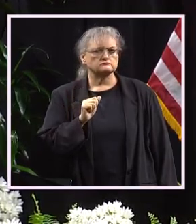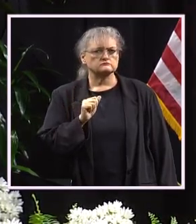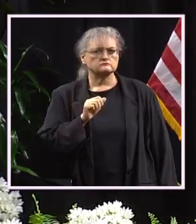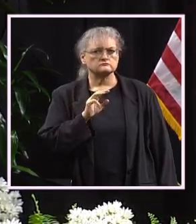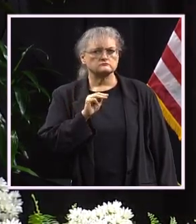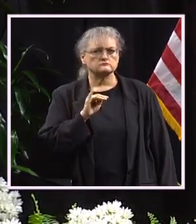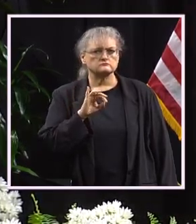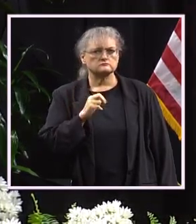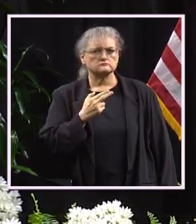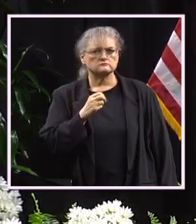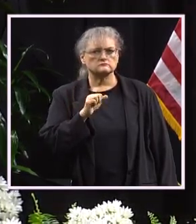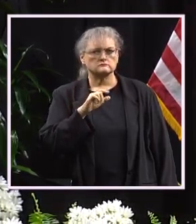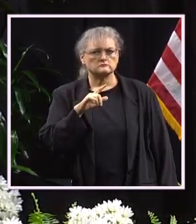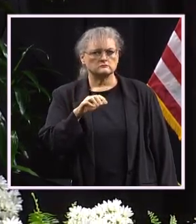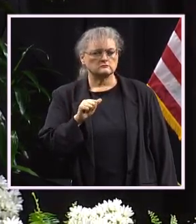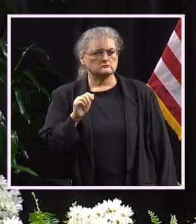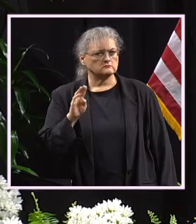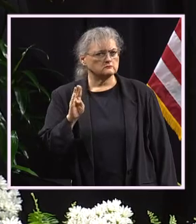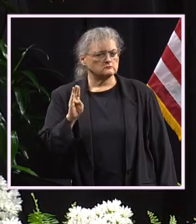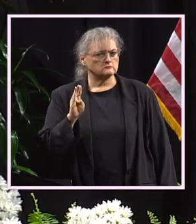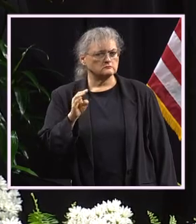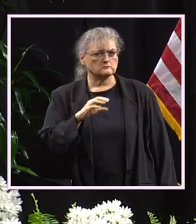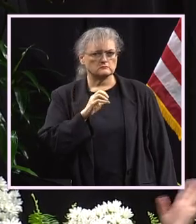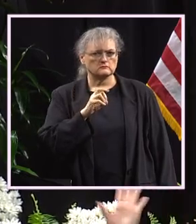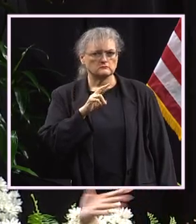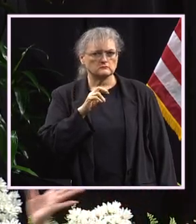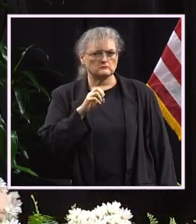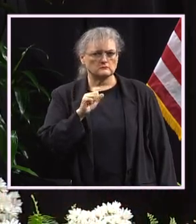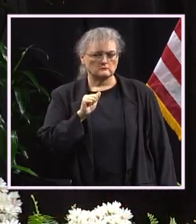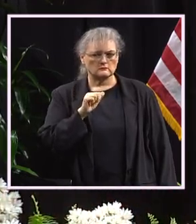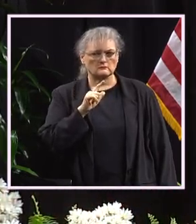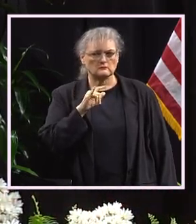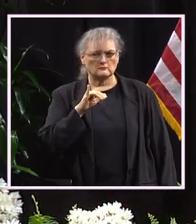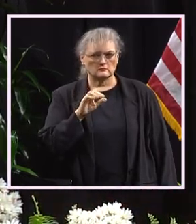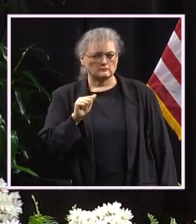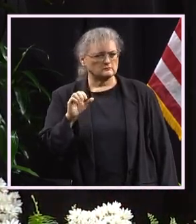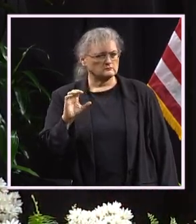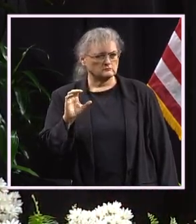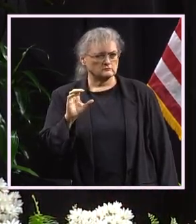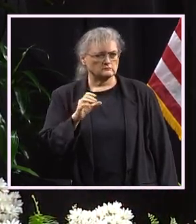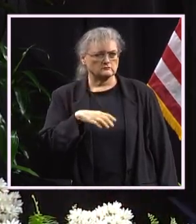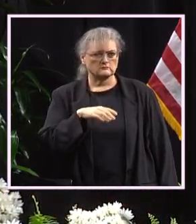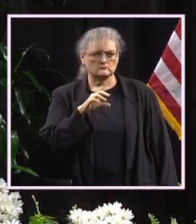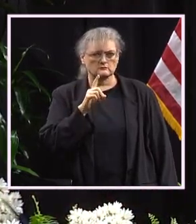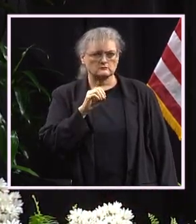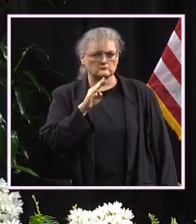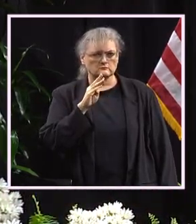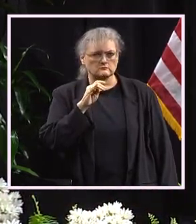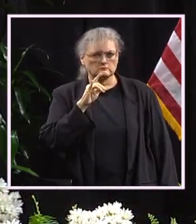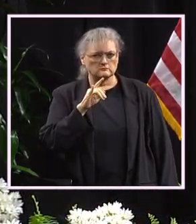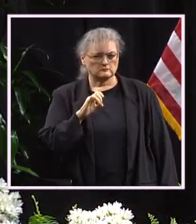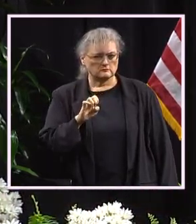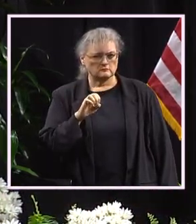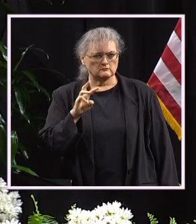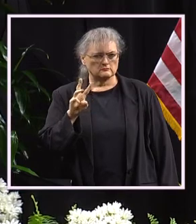Michaela Bredshaw. Valeria Casco. Lillian K. Watkins.